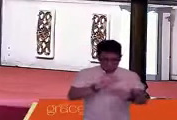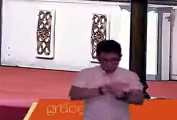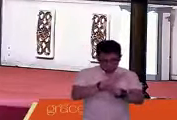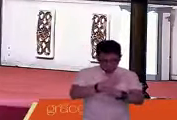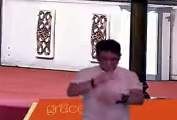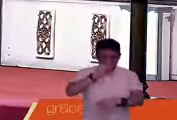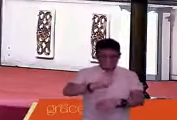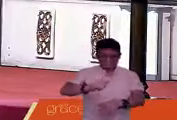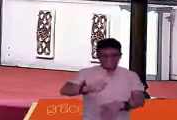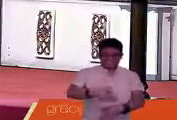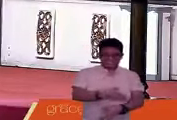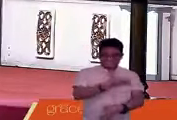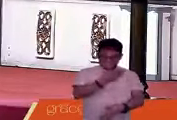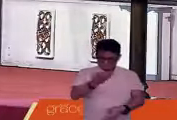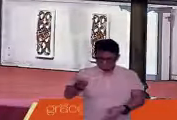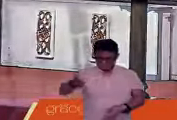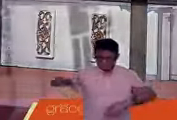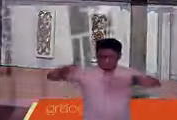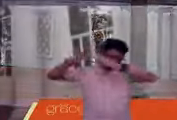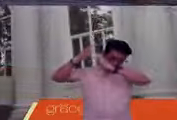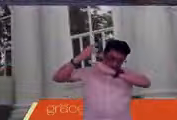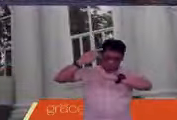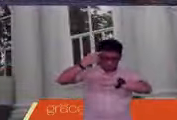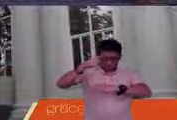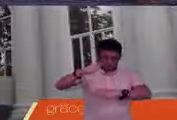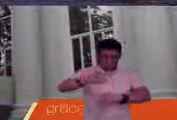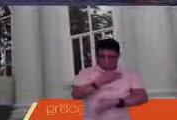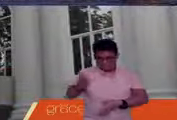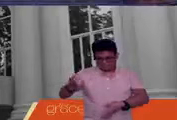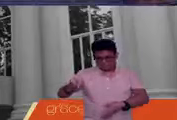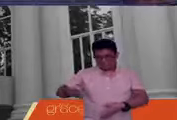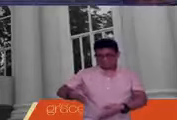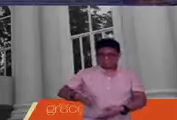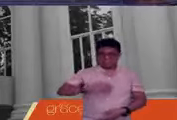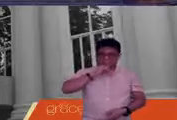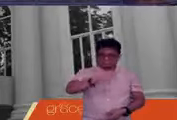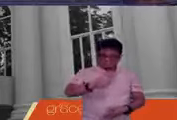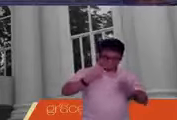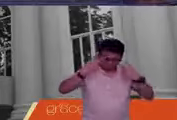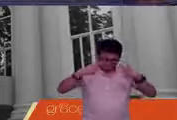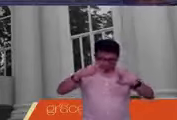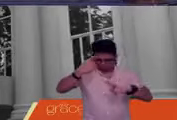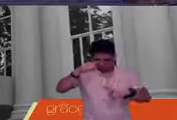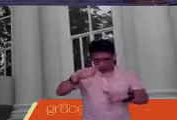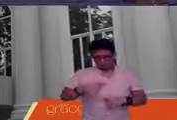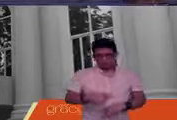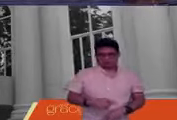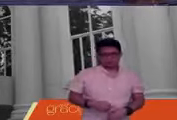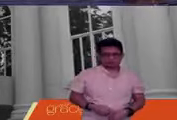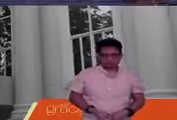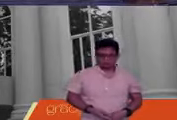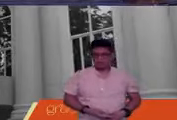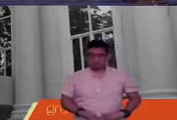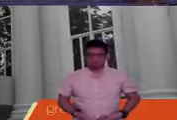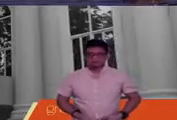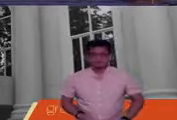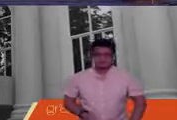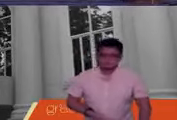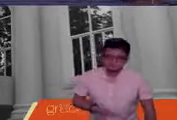faith is the substance of things hoped for, evidence of things not seen. For by it, the elders